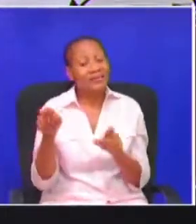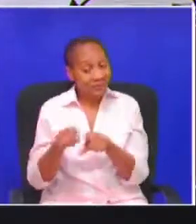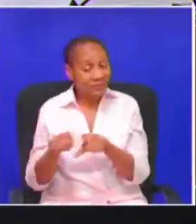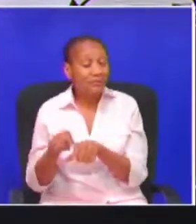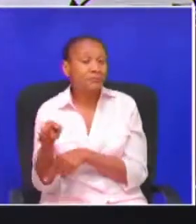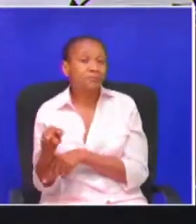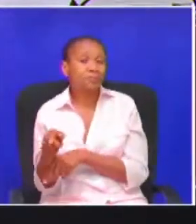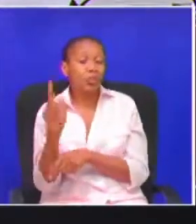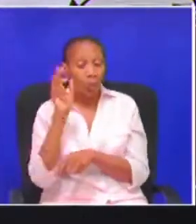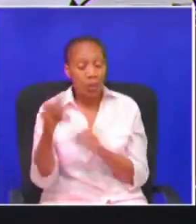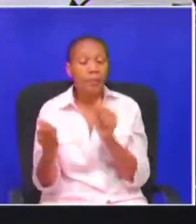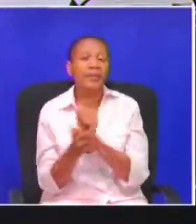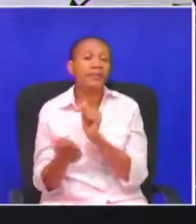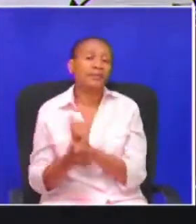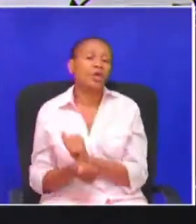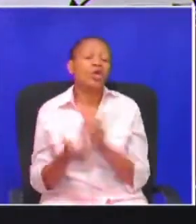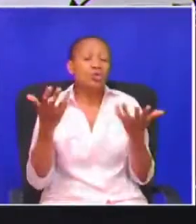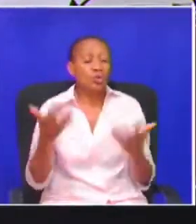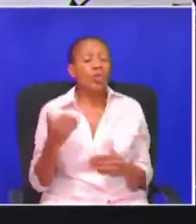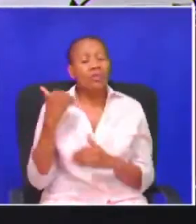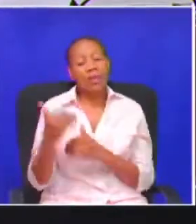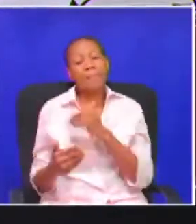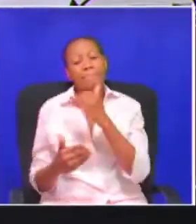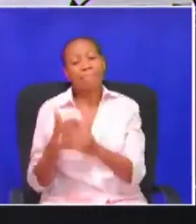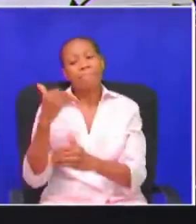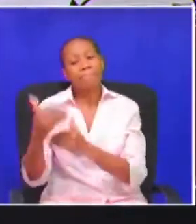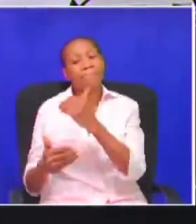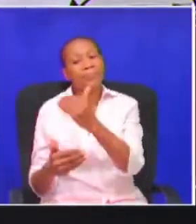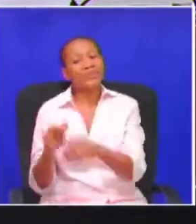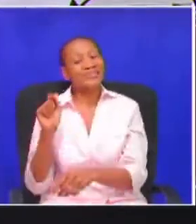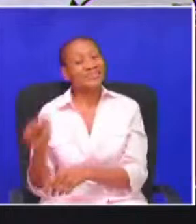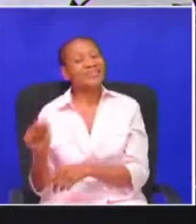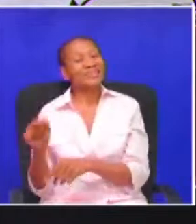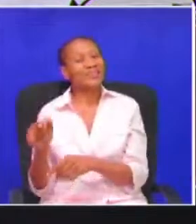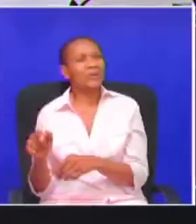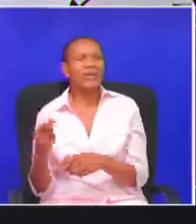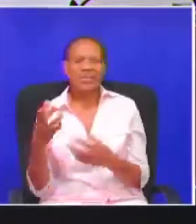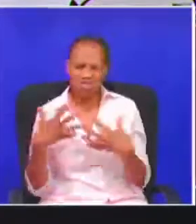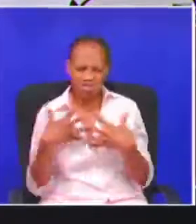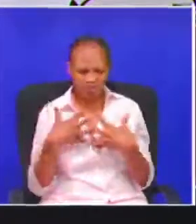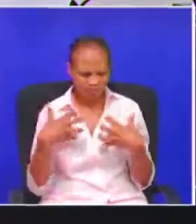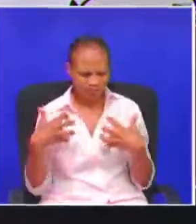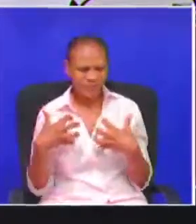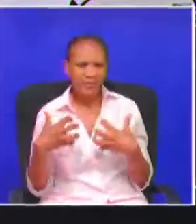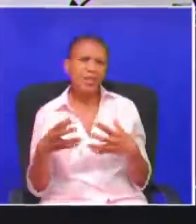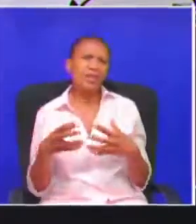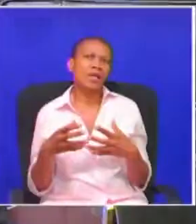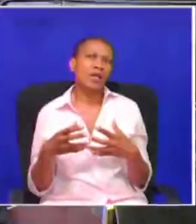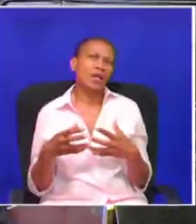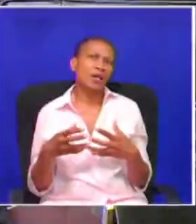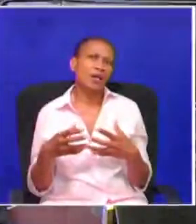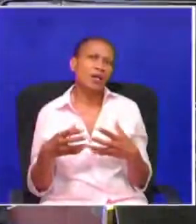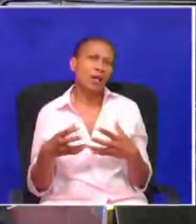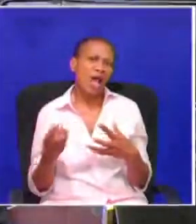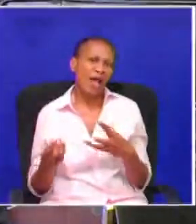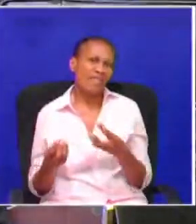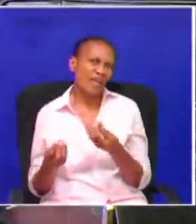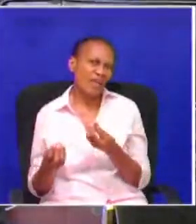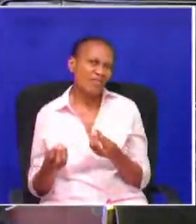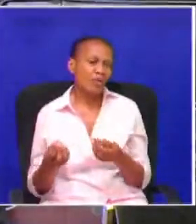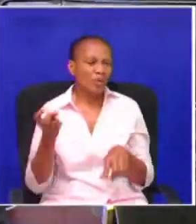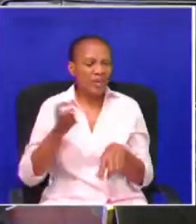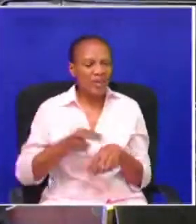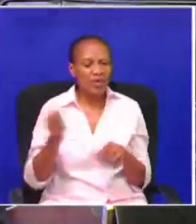Now, that whole process has also been constrained by the availability of the various inspectors